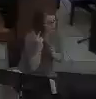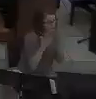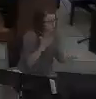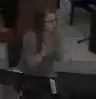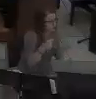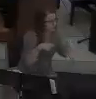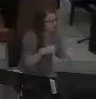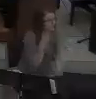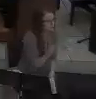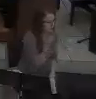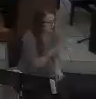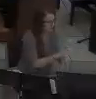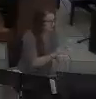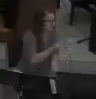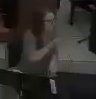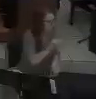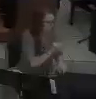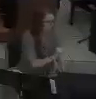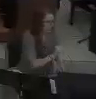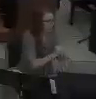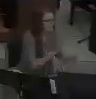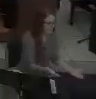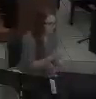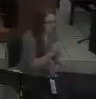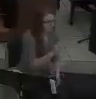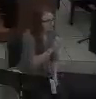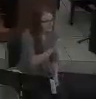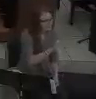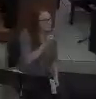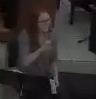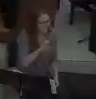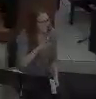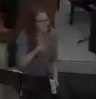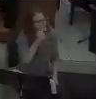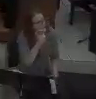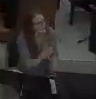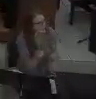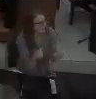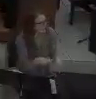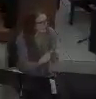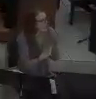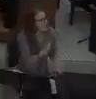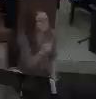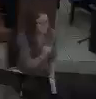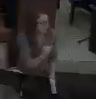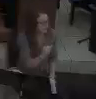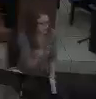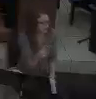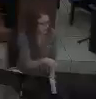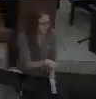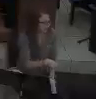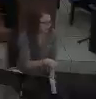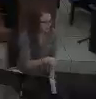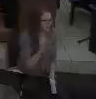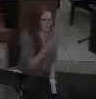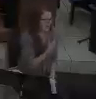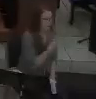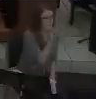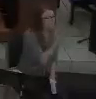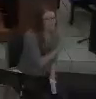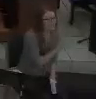at 1:30 p.m. here at MCCDC. His sister is coming in from Georgia. Our pastor in